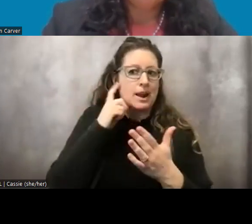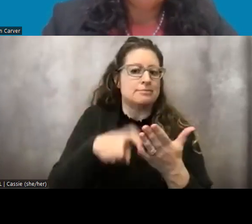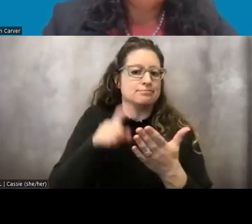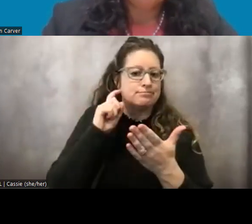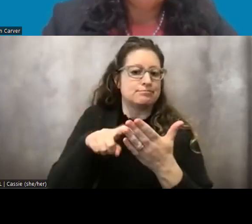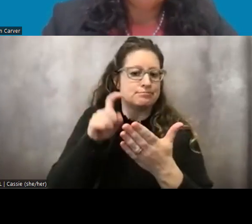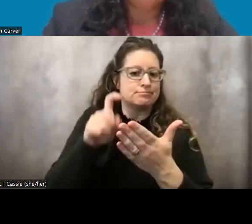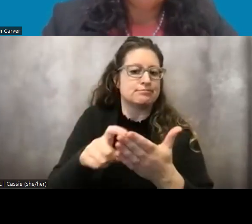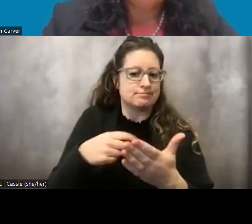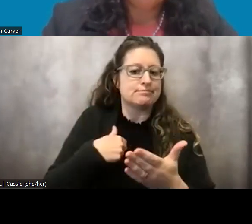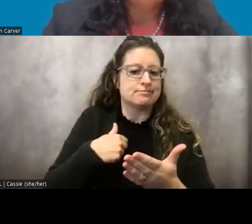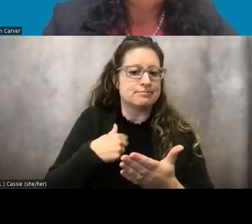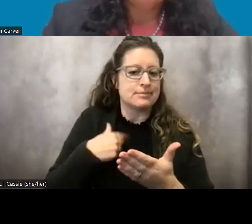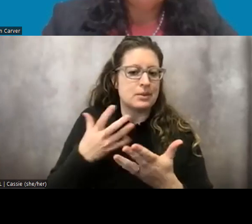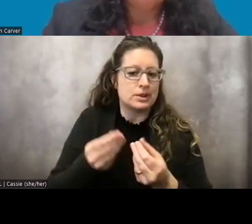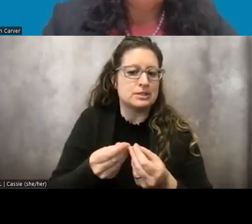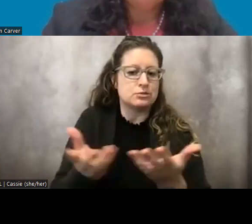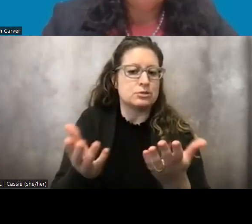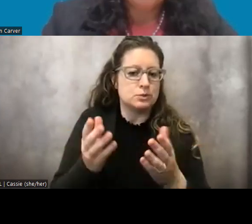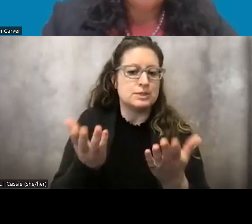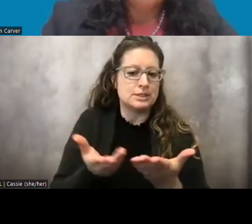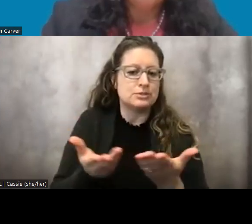few years as well.